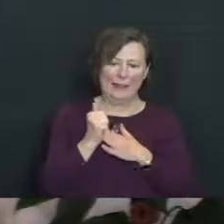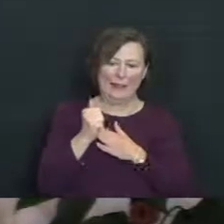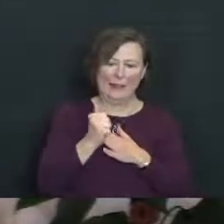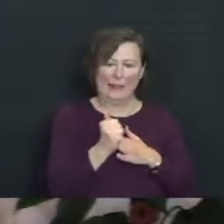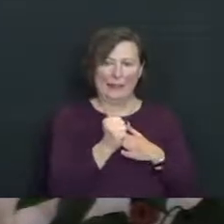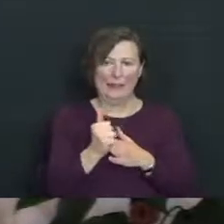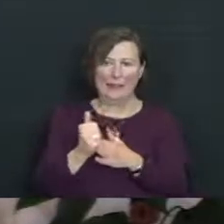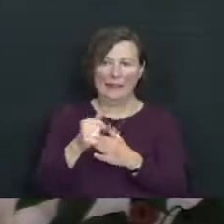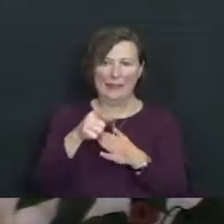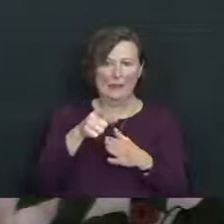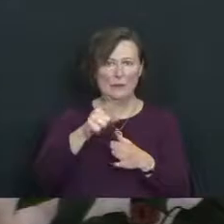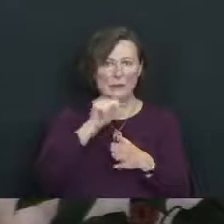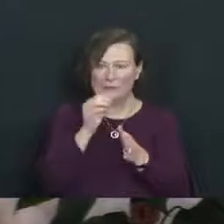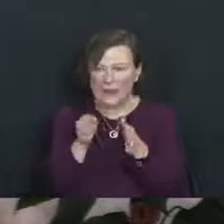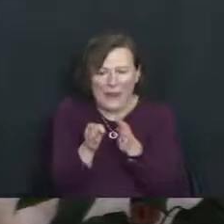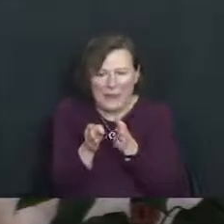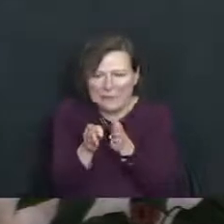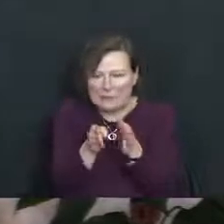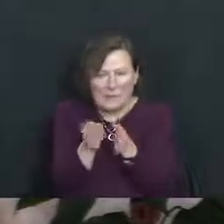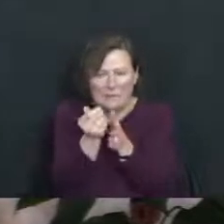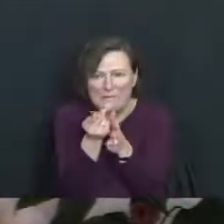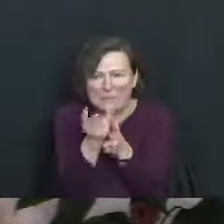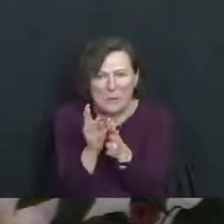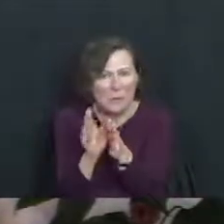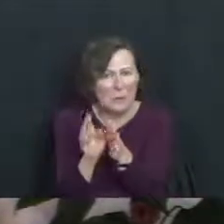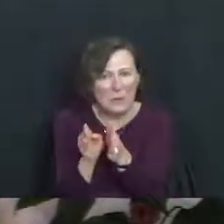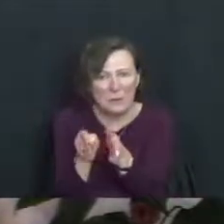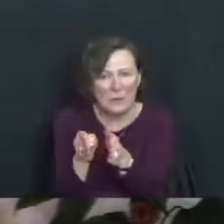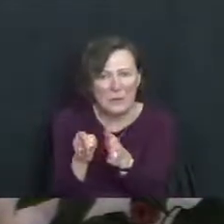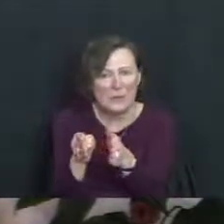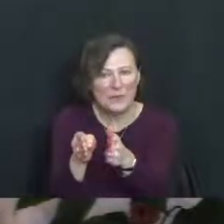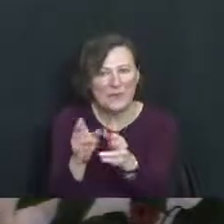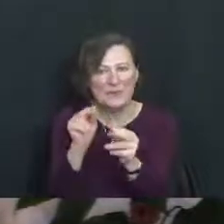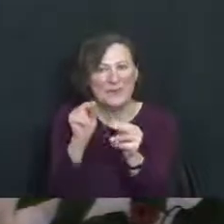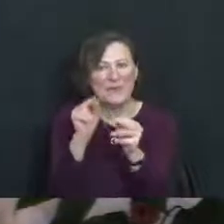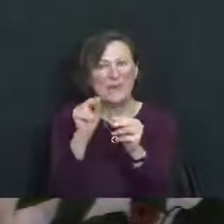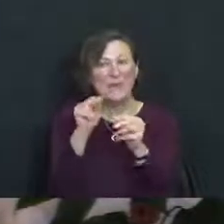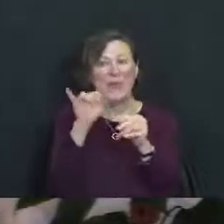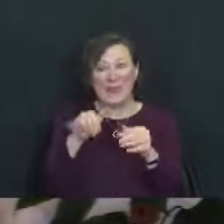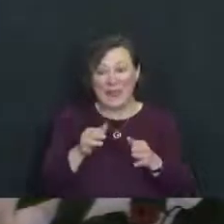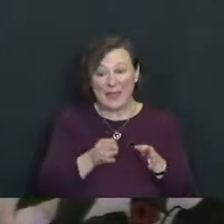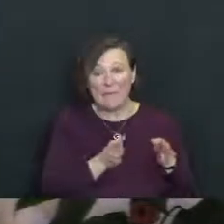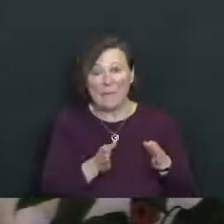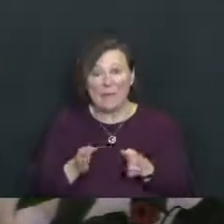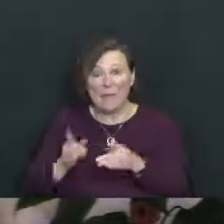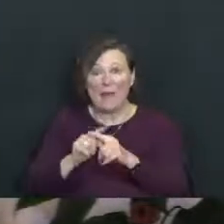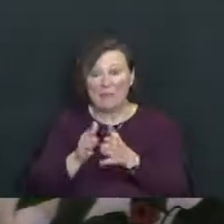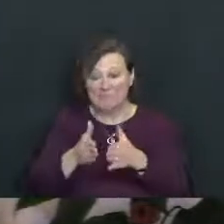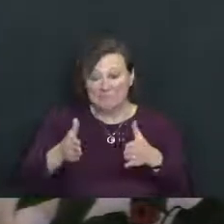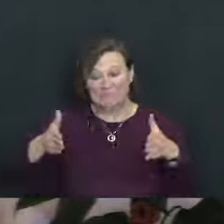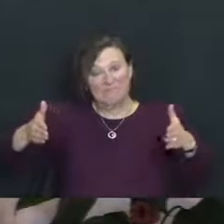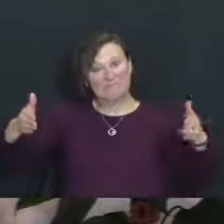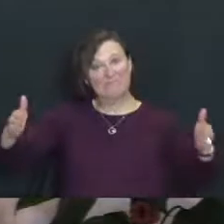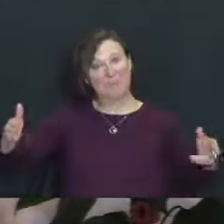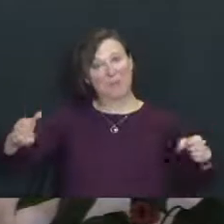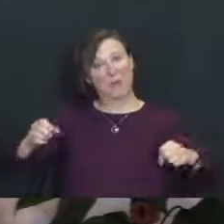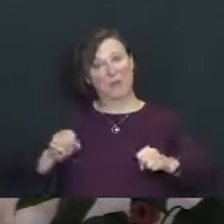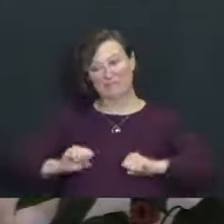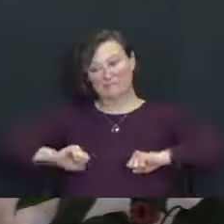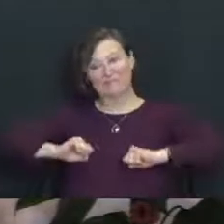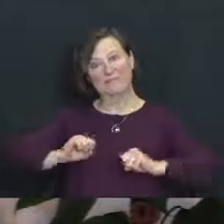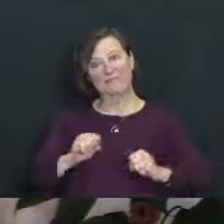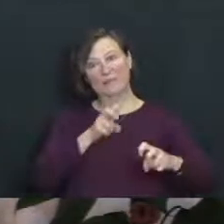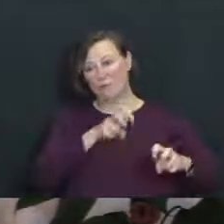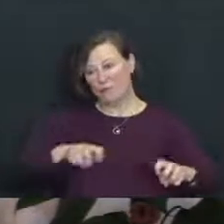narrow path, only traveled by a few, the spiritually elect. Indeed, this path is broad. It's been traveled